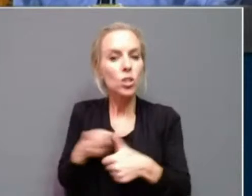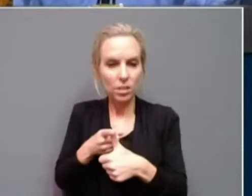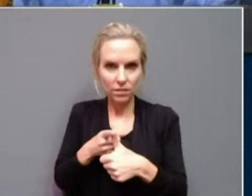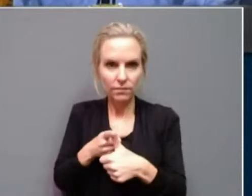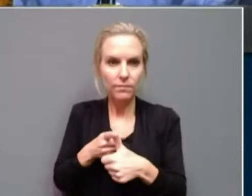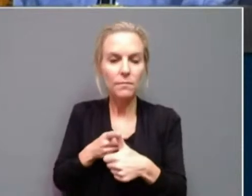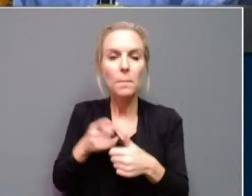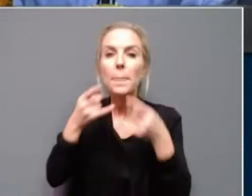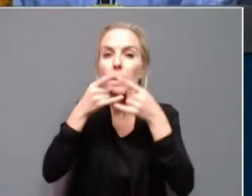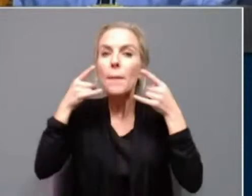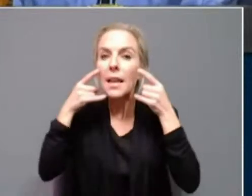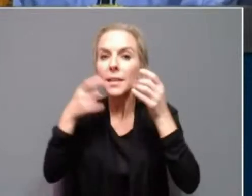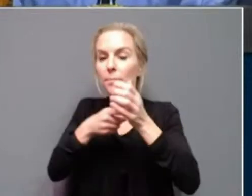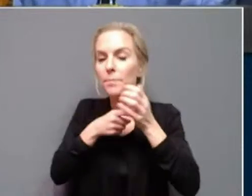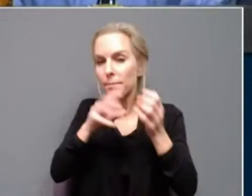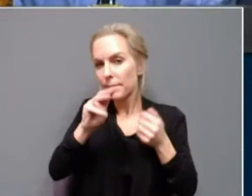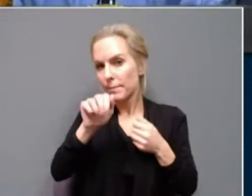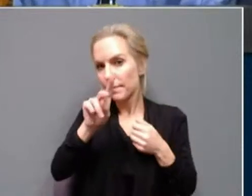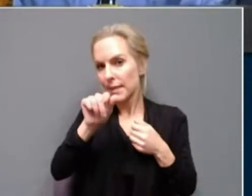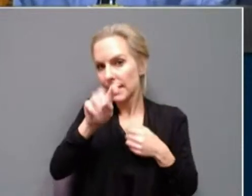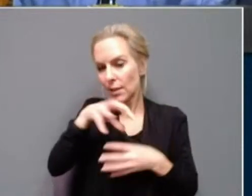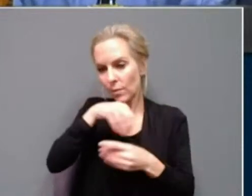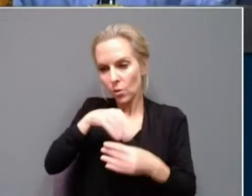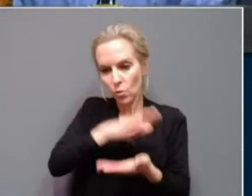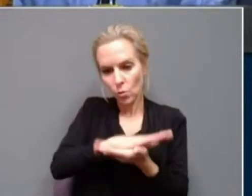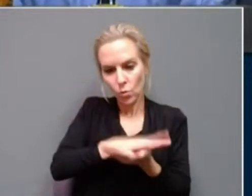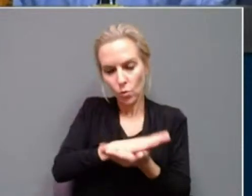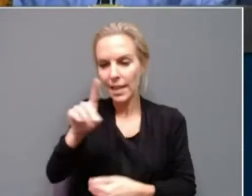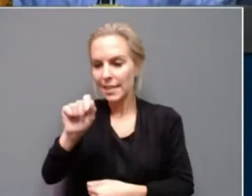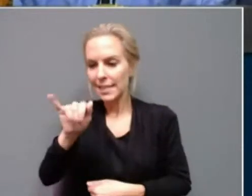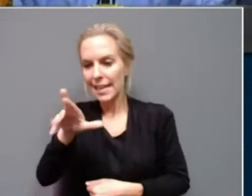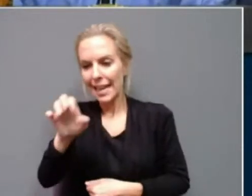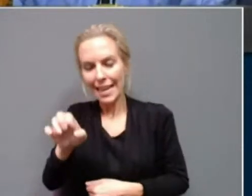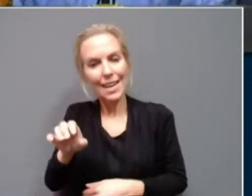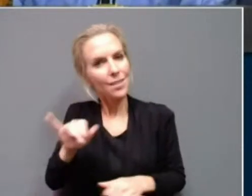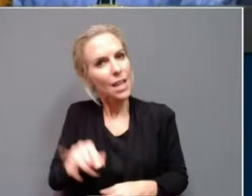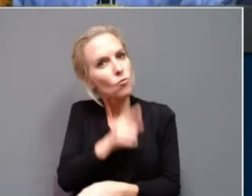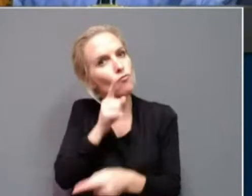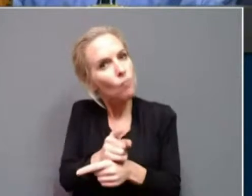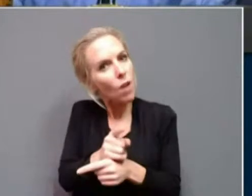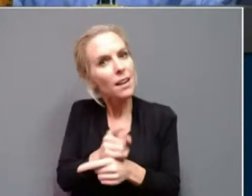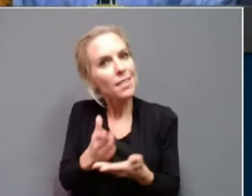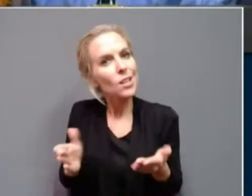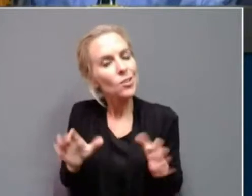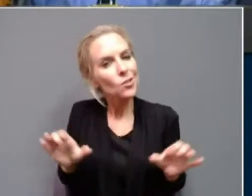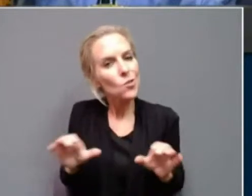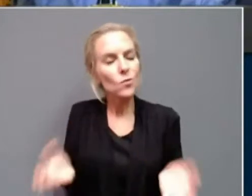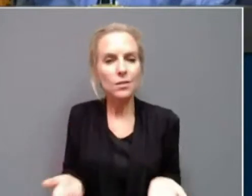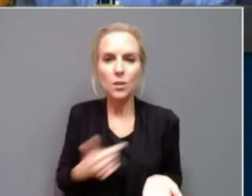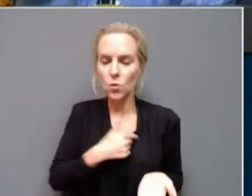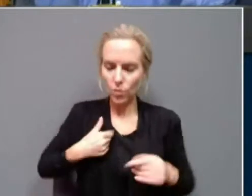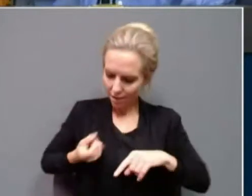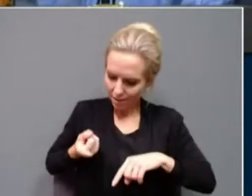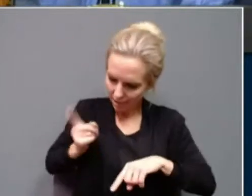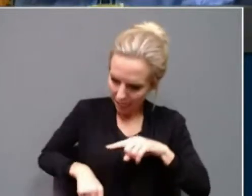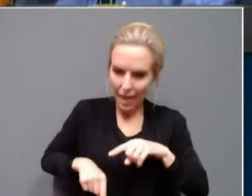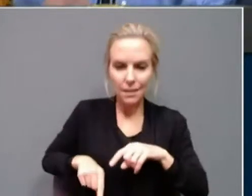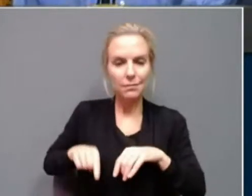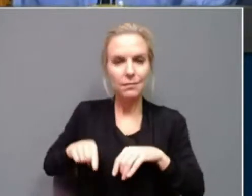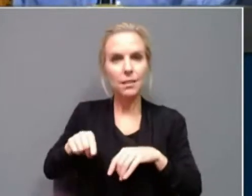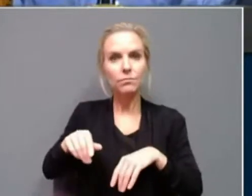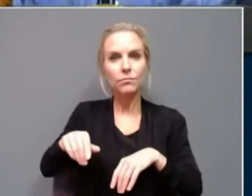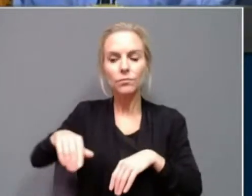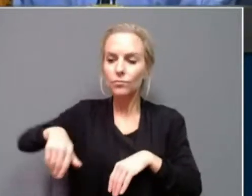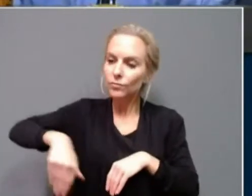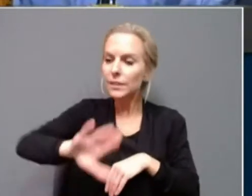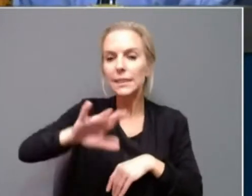mandate in our schools and in our daycares is the right thing to do. We cannot send unmasked, unvaccinated